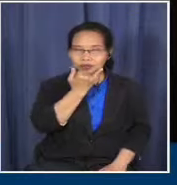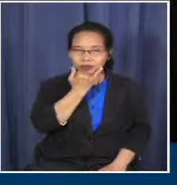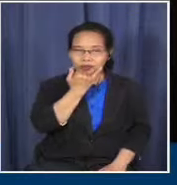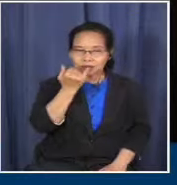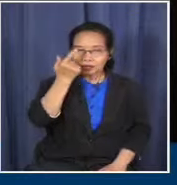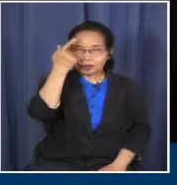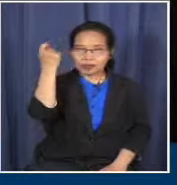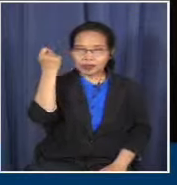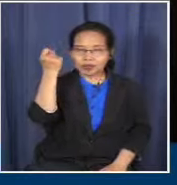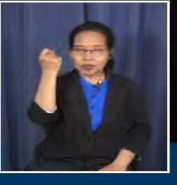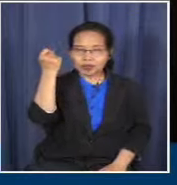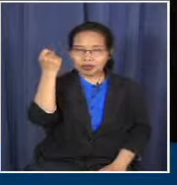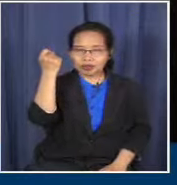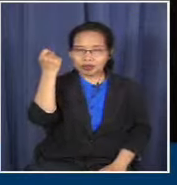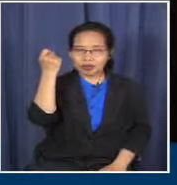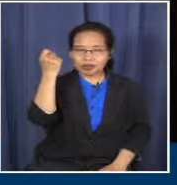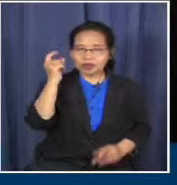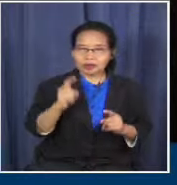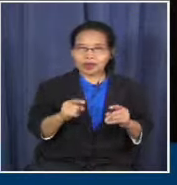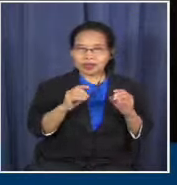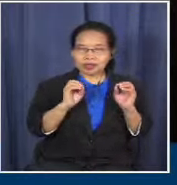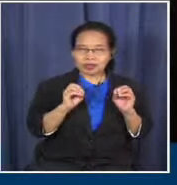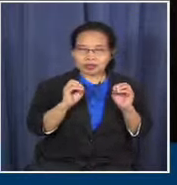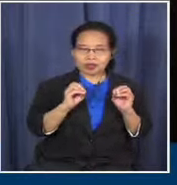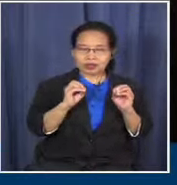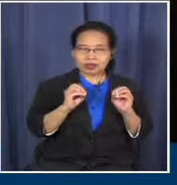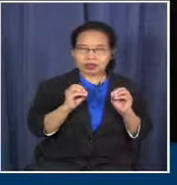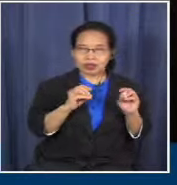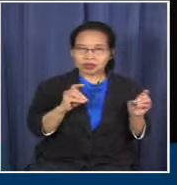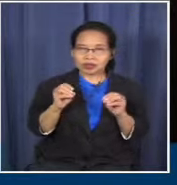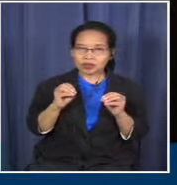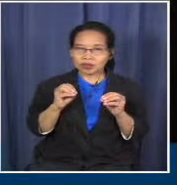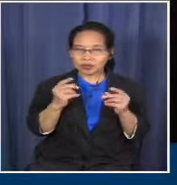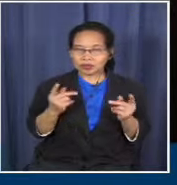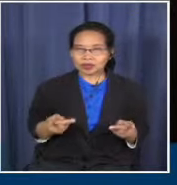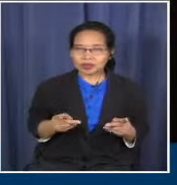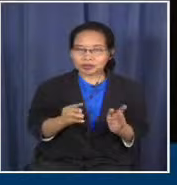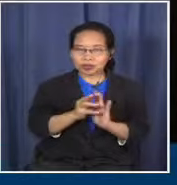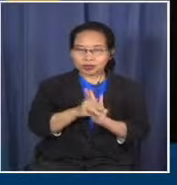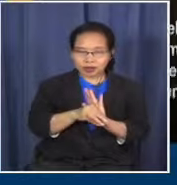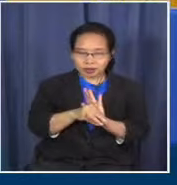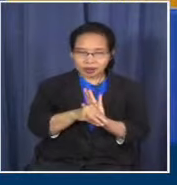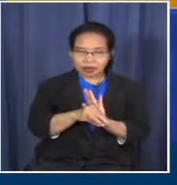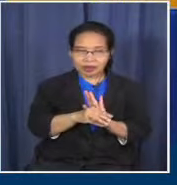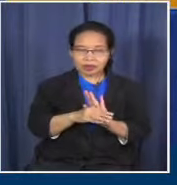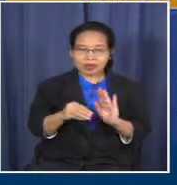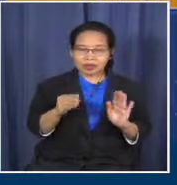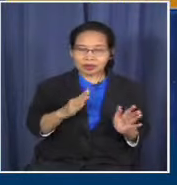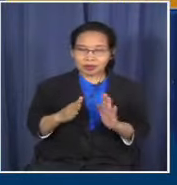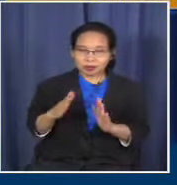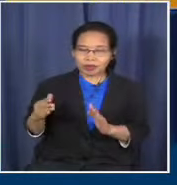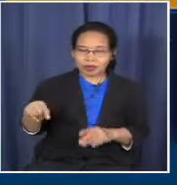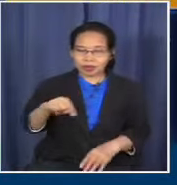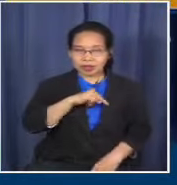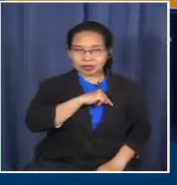In all aspects of life, it is wrong. Teaches us what to do at the present moment and prepare us for what we